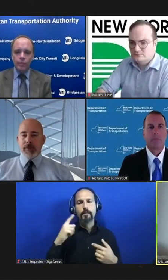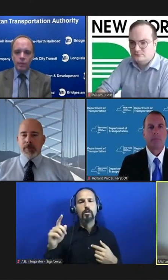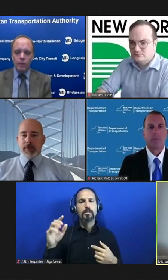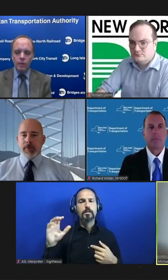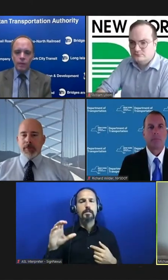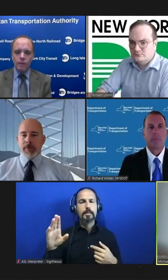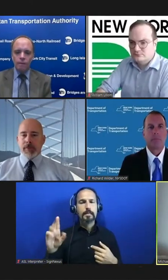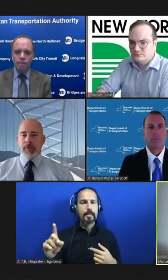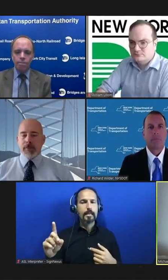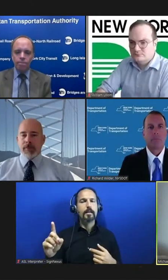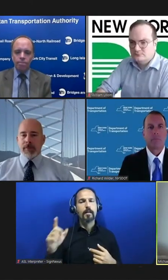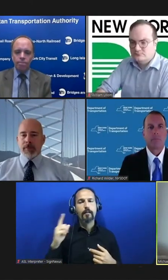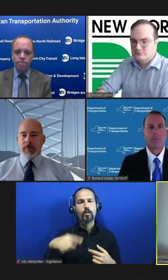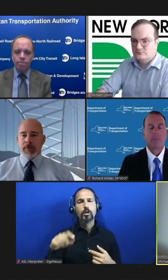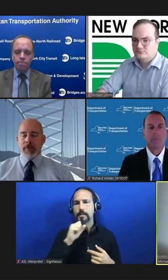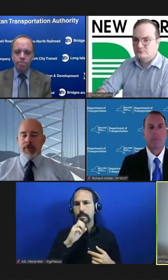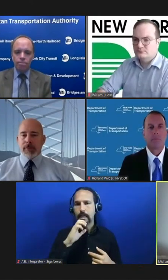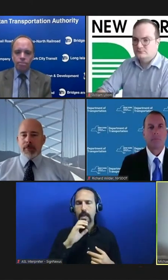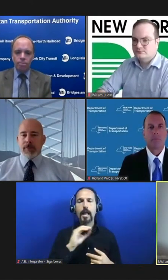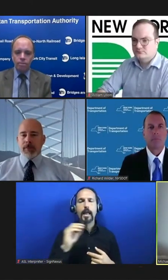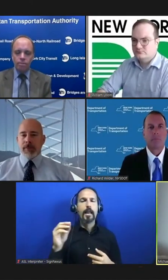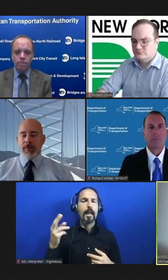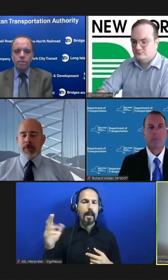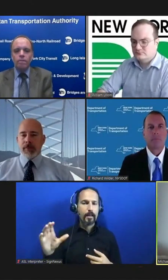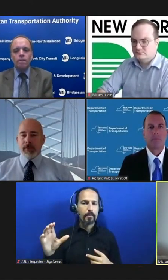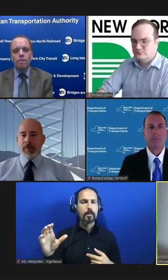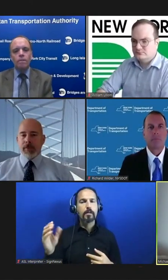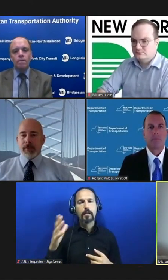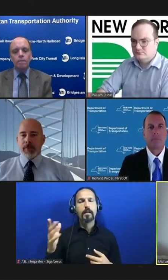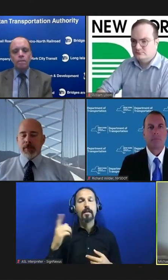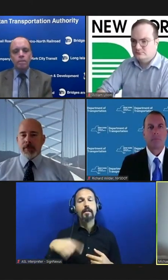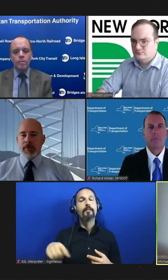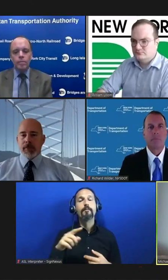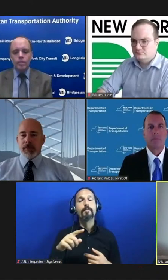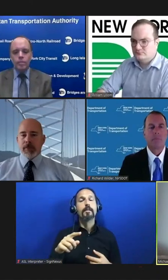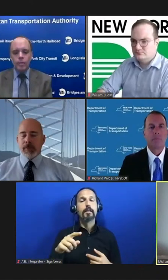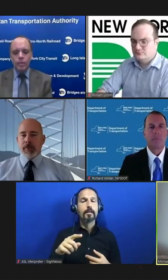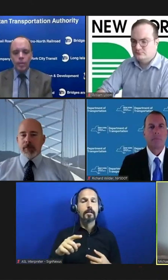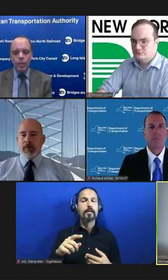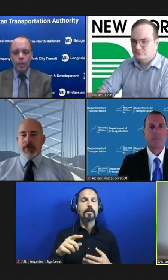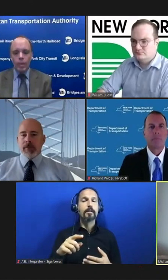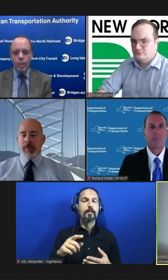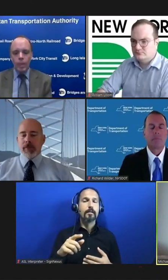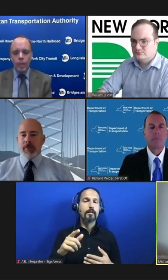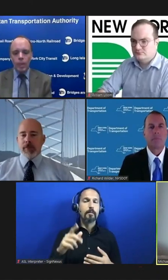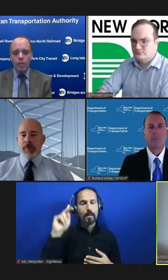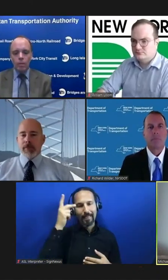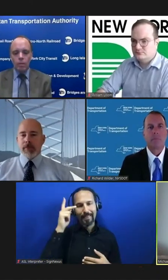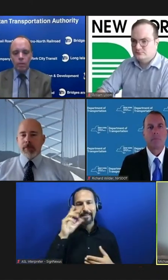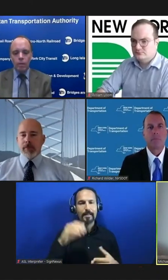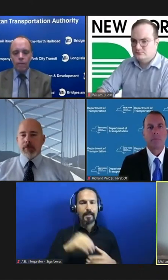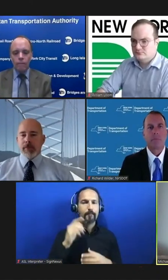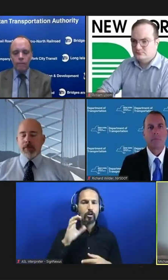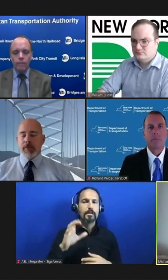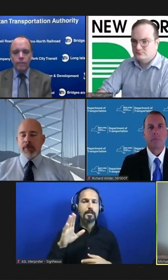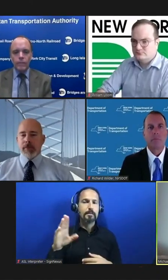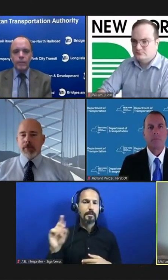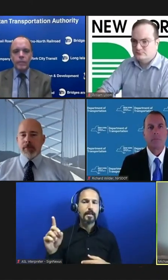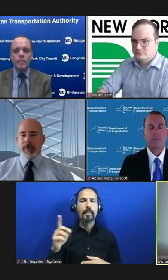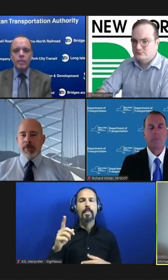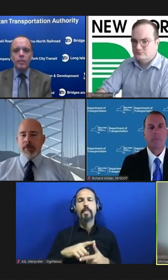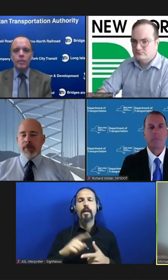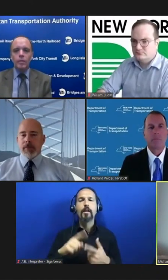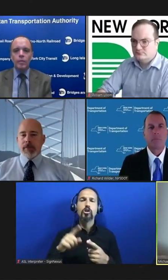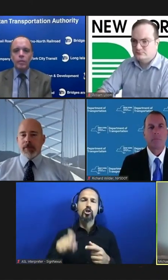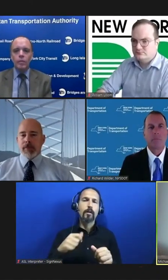especially seniors in the handicap if politics precludes fair treatment of residents of the CBD then we